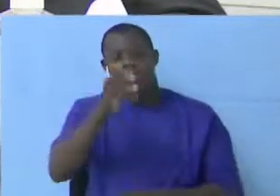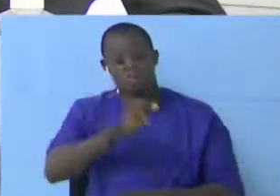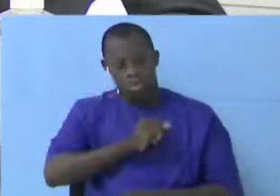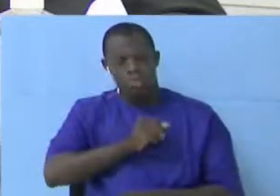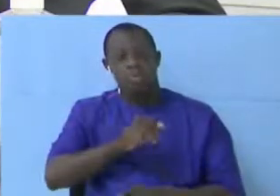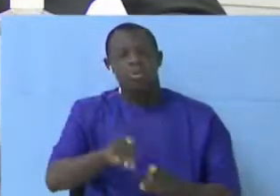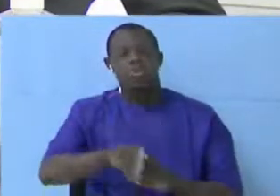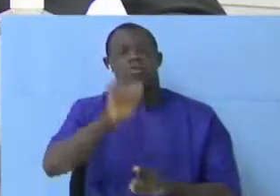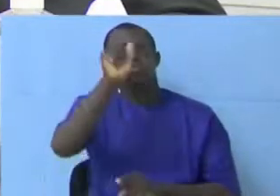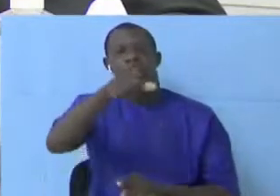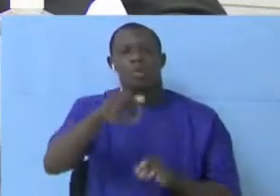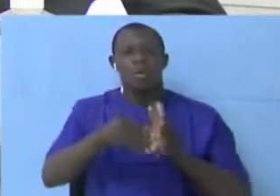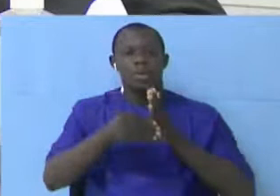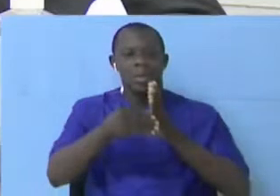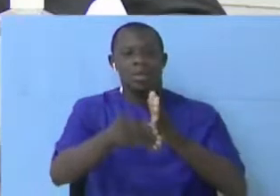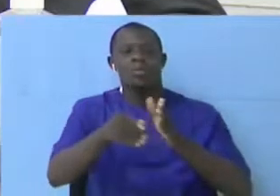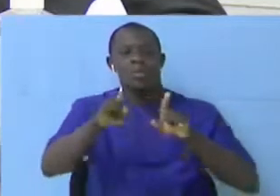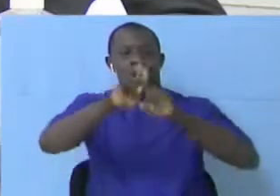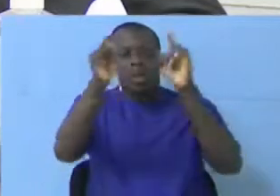Your Director General,